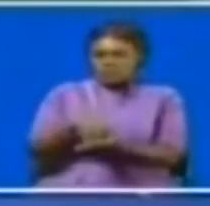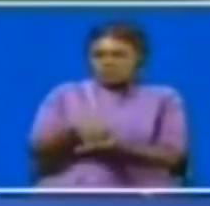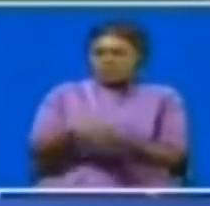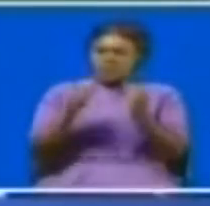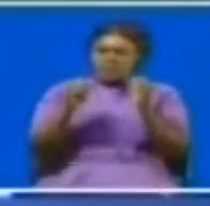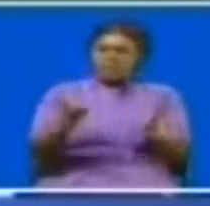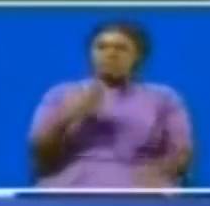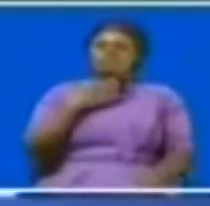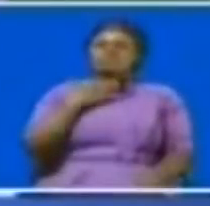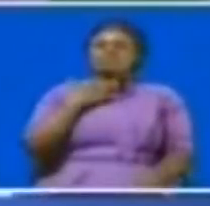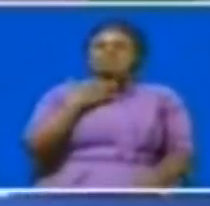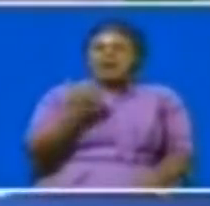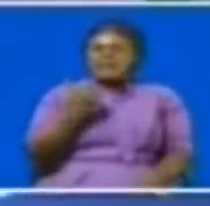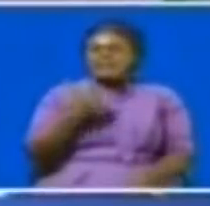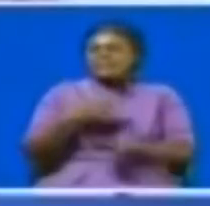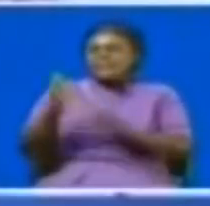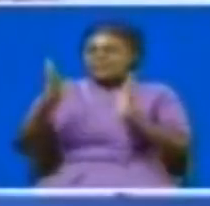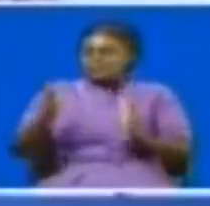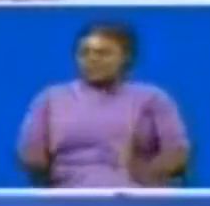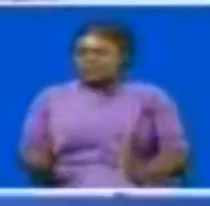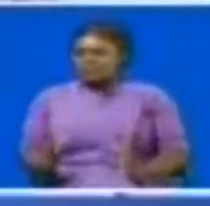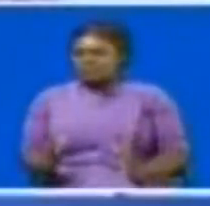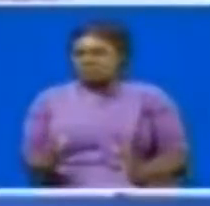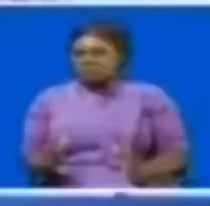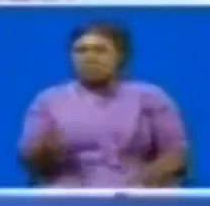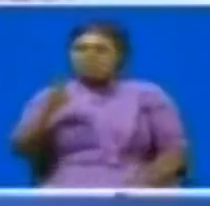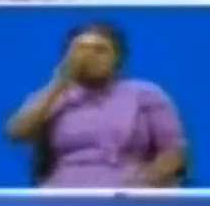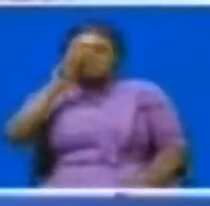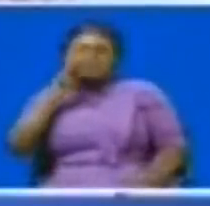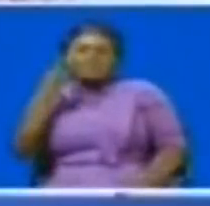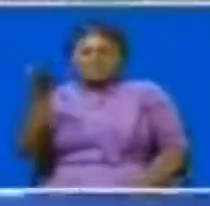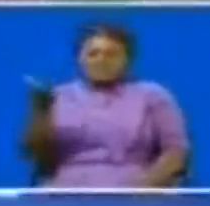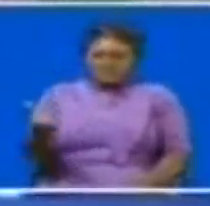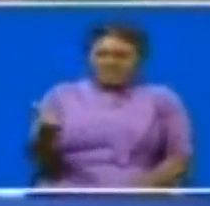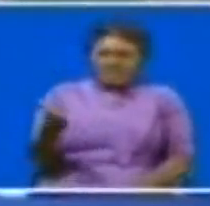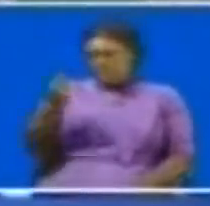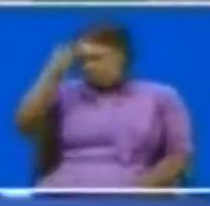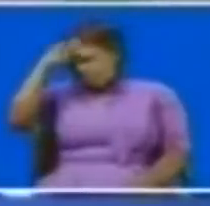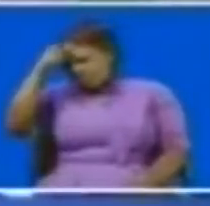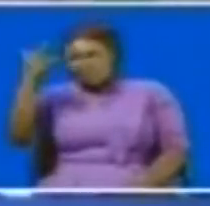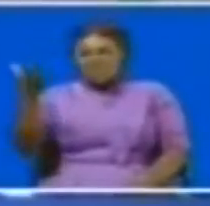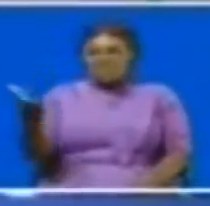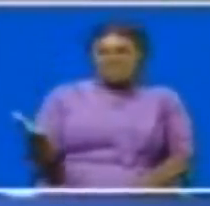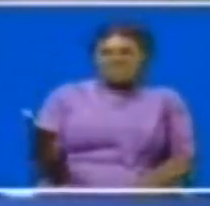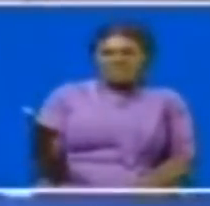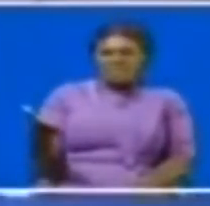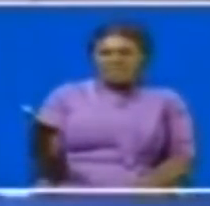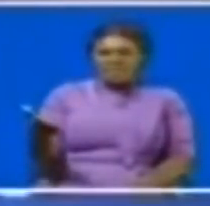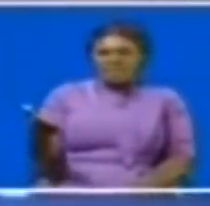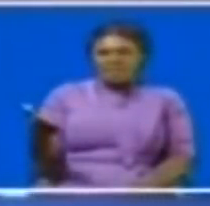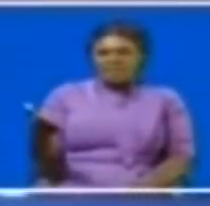Kama tunahitaji mtu wa kutuma kwa Uhuru, Mudavadi ako, Wetang'ula yuko,